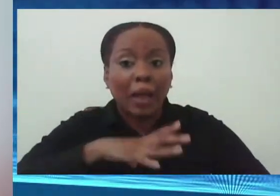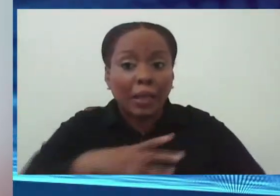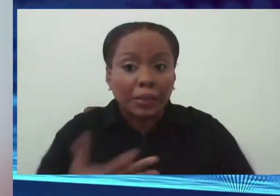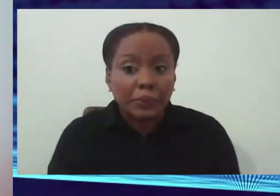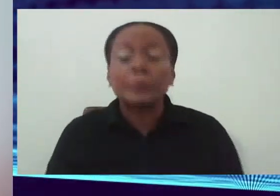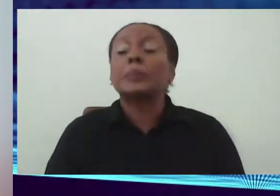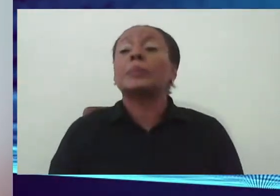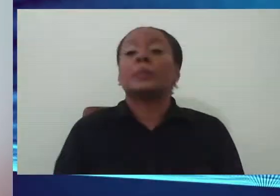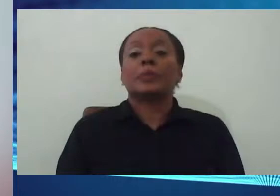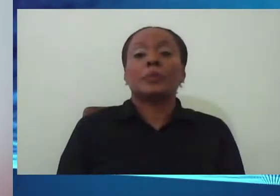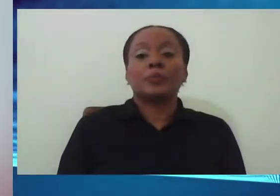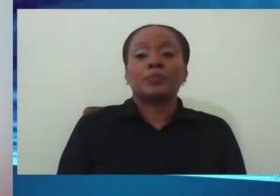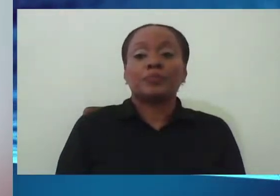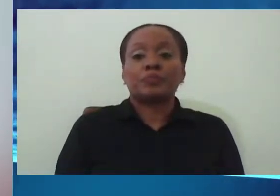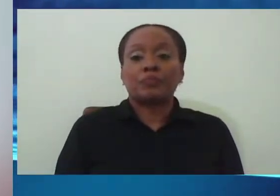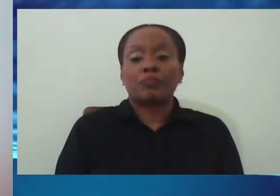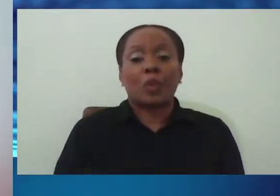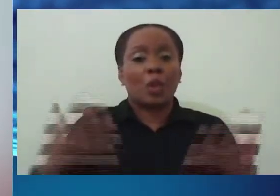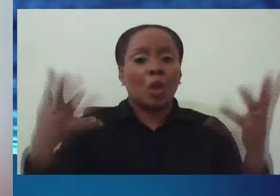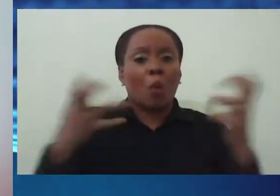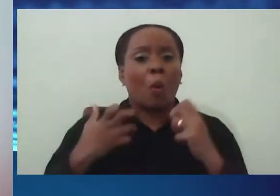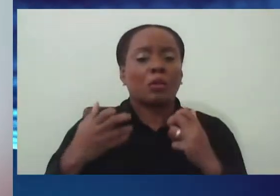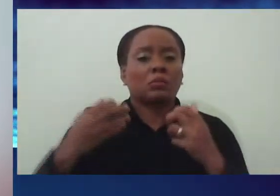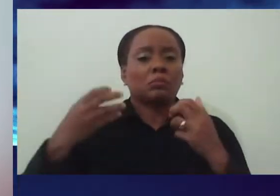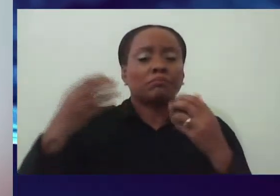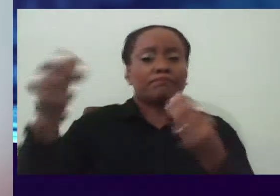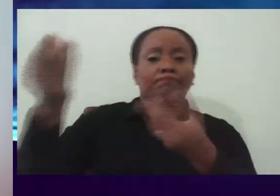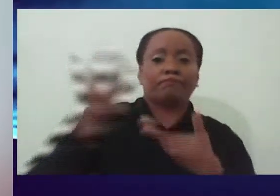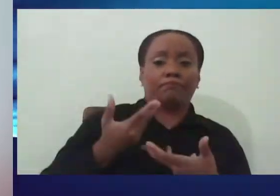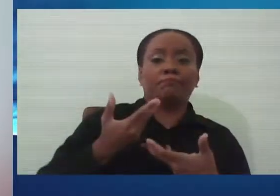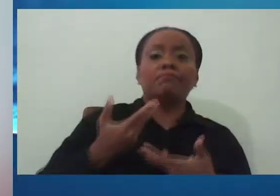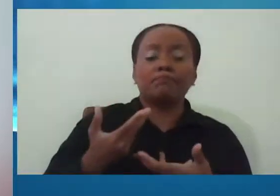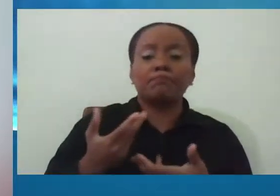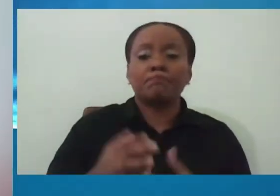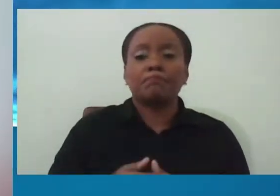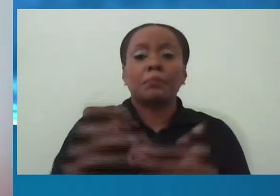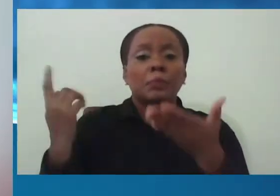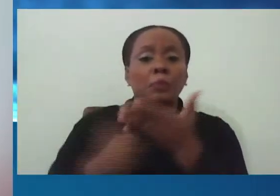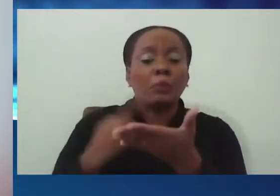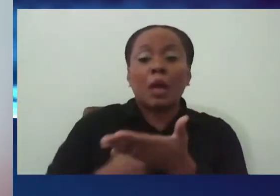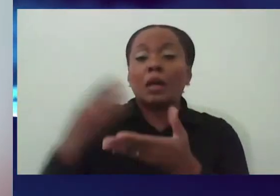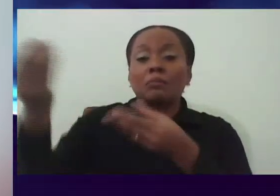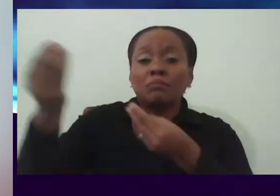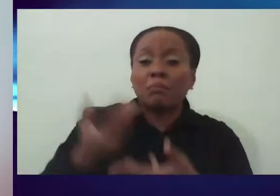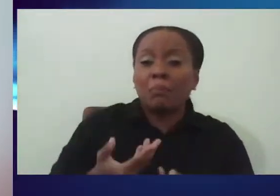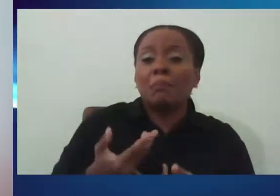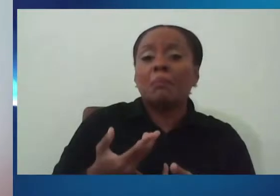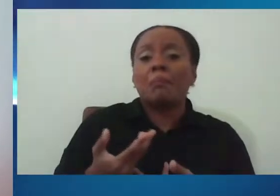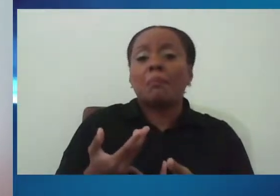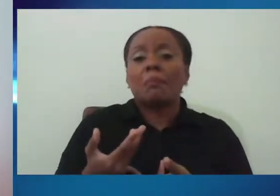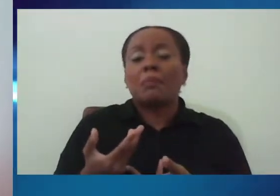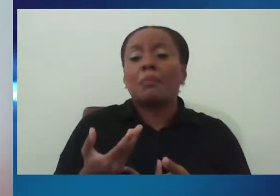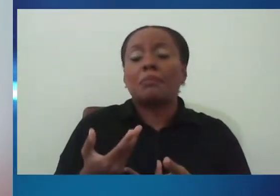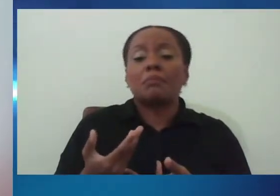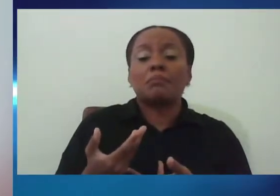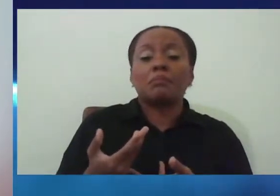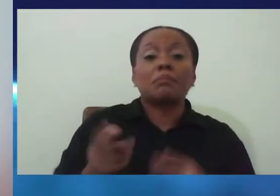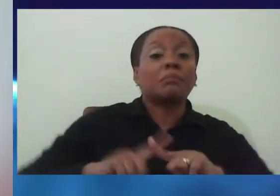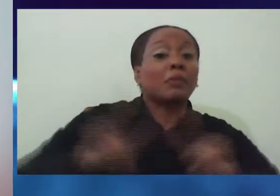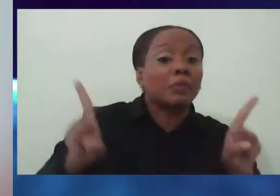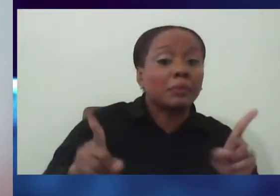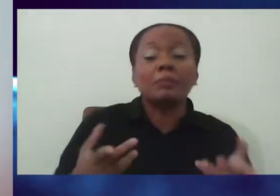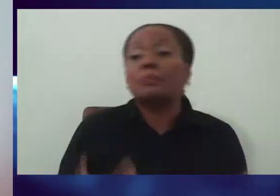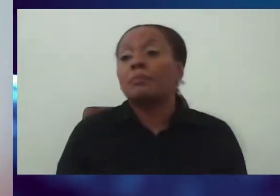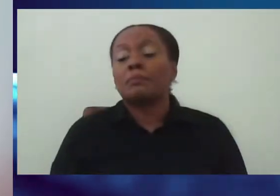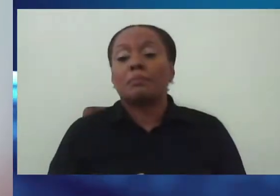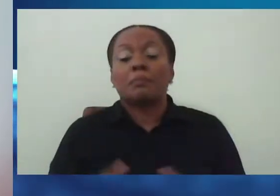hear information. Sometimes it's information presented in a different way. Sometimes it is